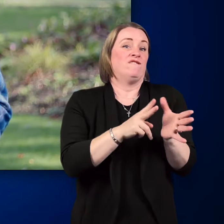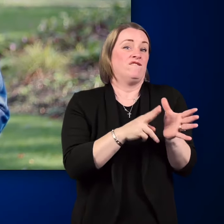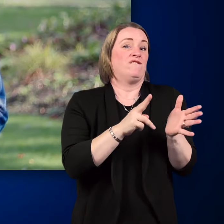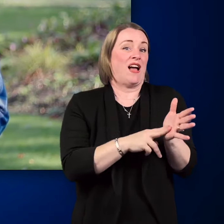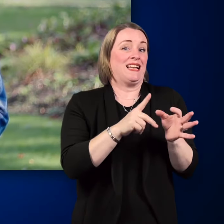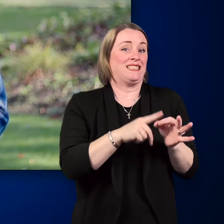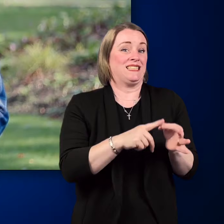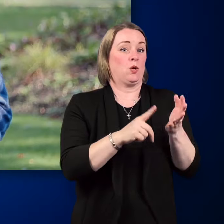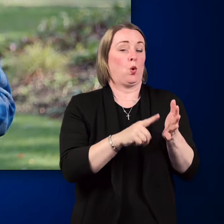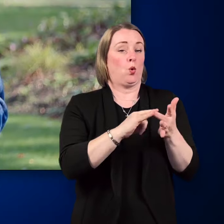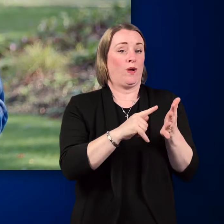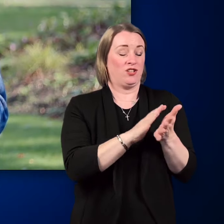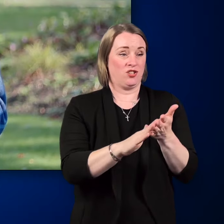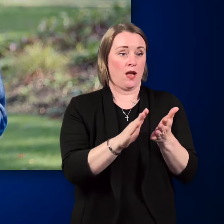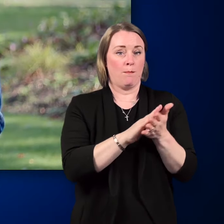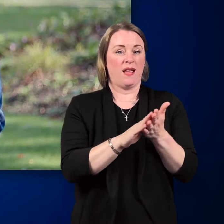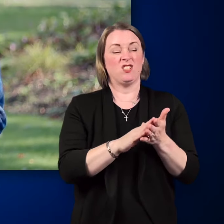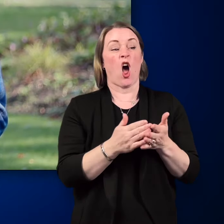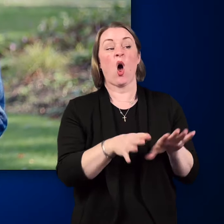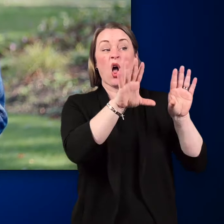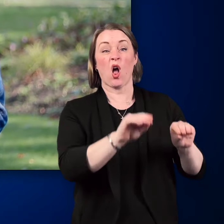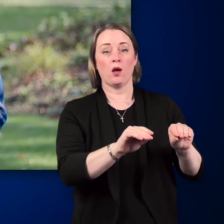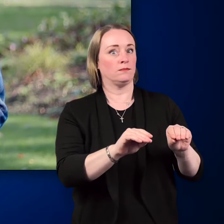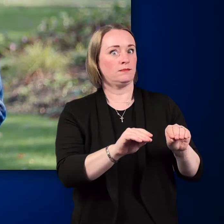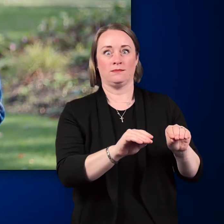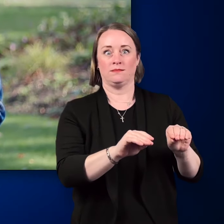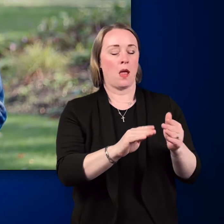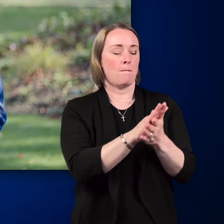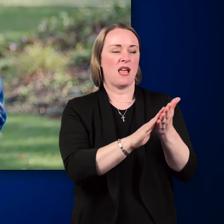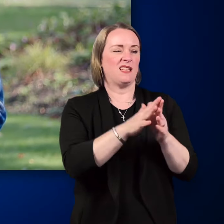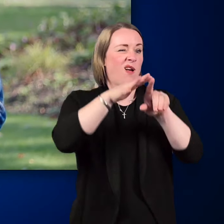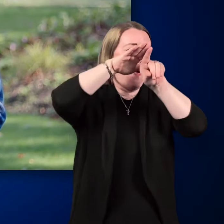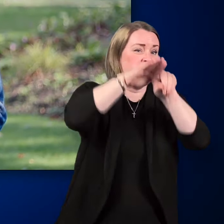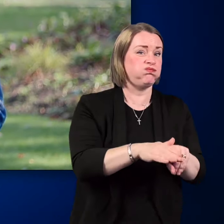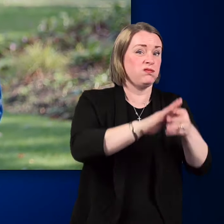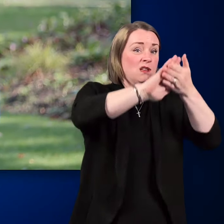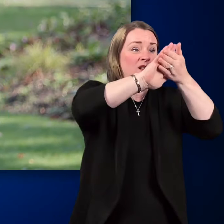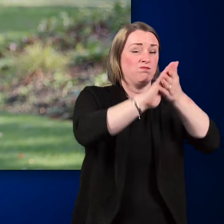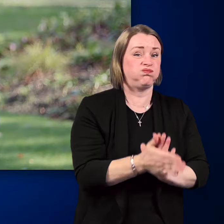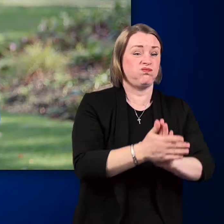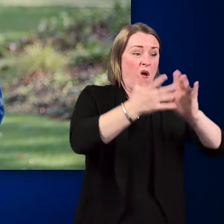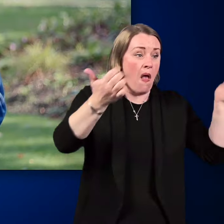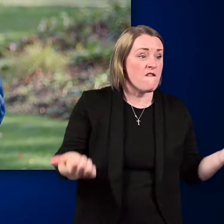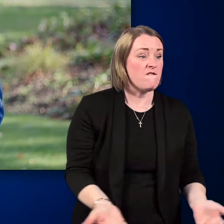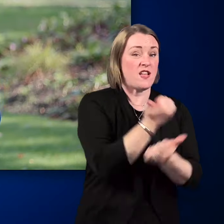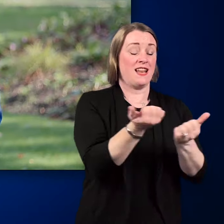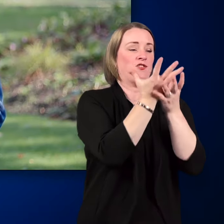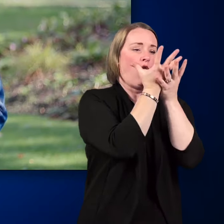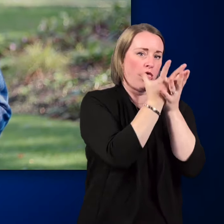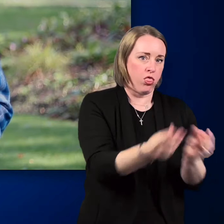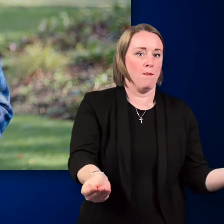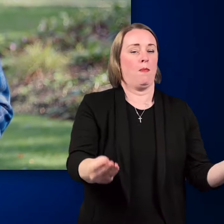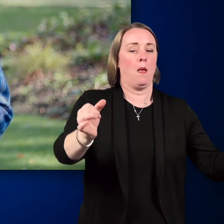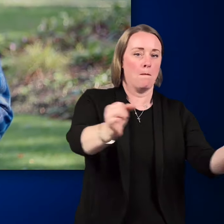temporarily defeated. He wants to see them gone once and forever. He renders them